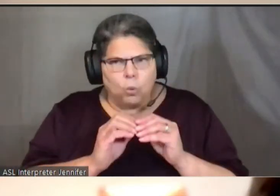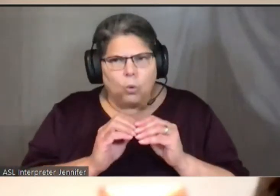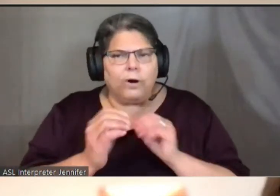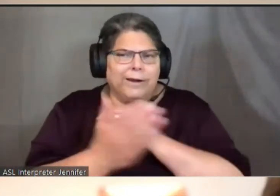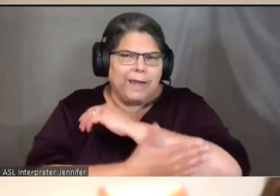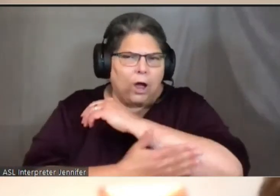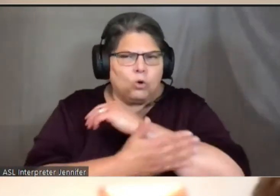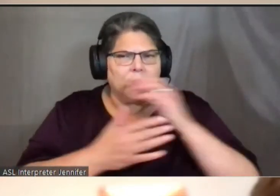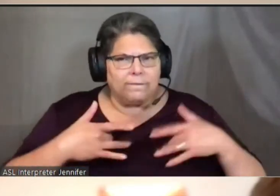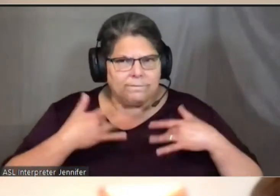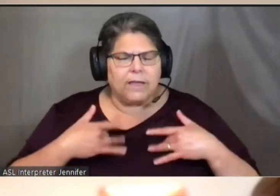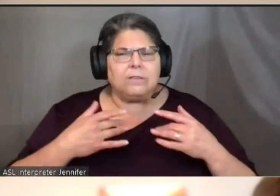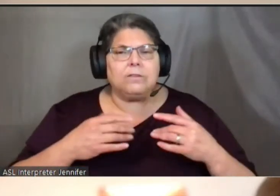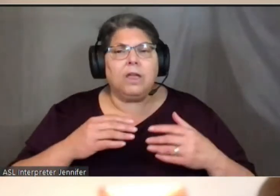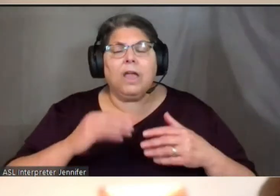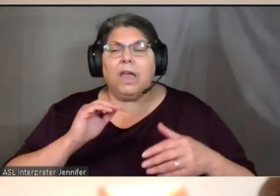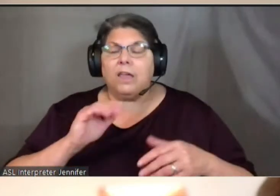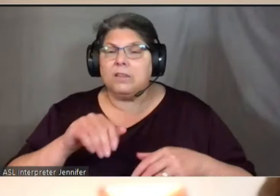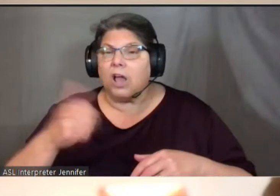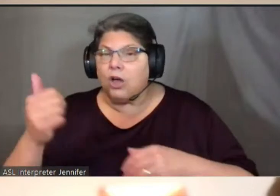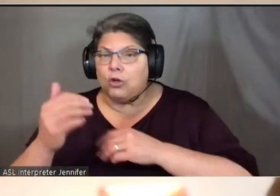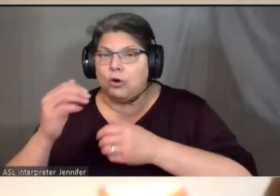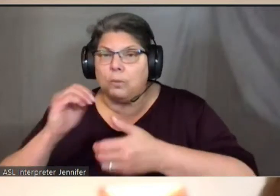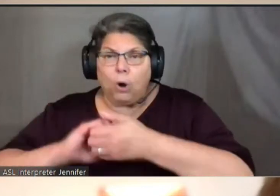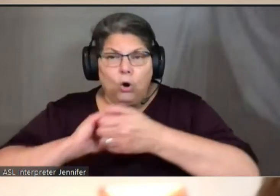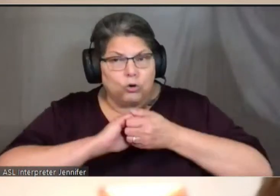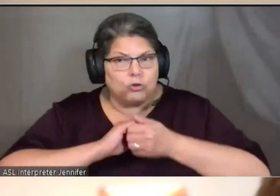are starting to use it. Again,